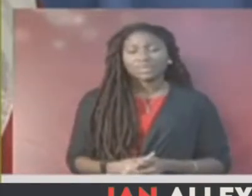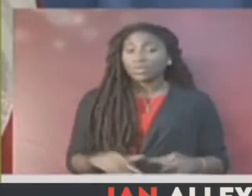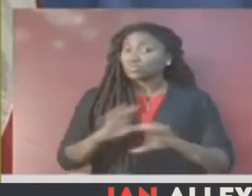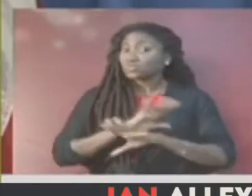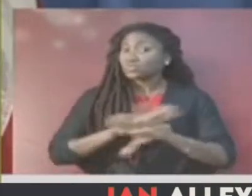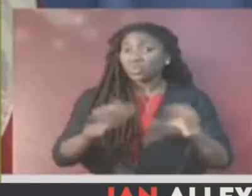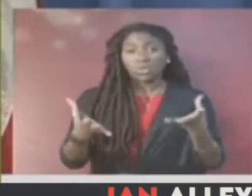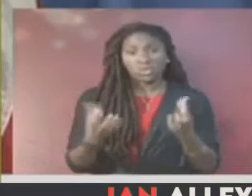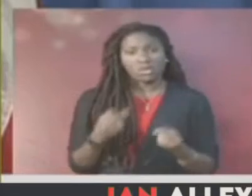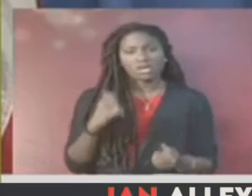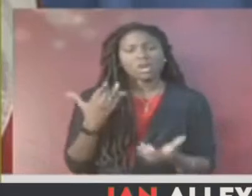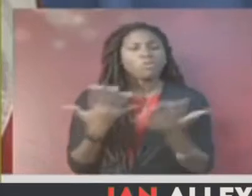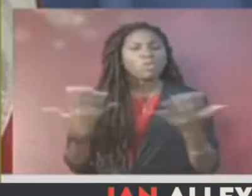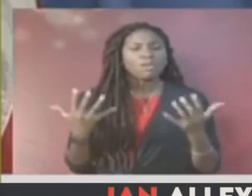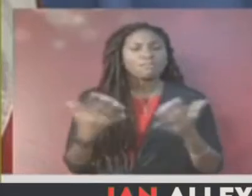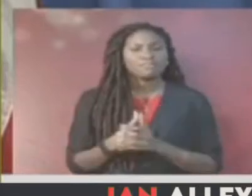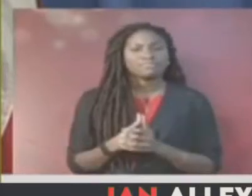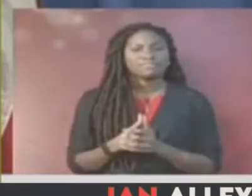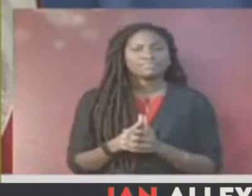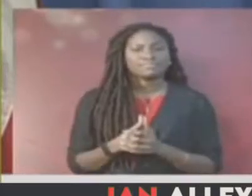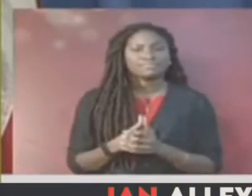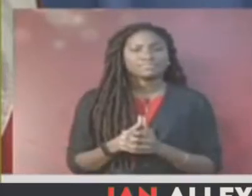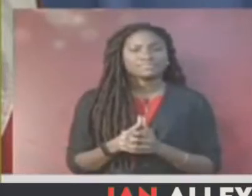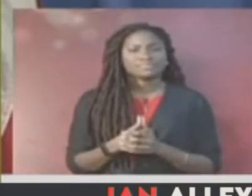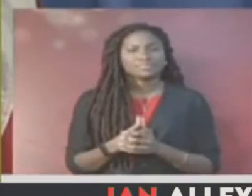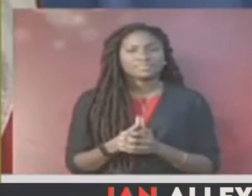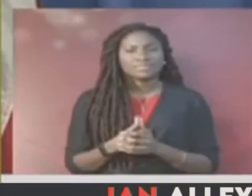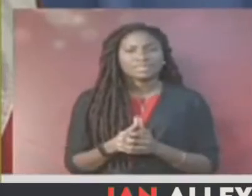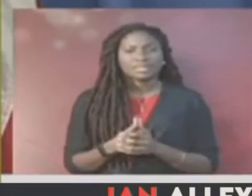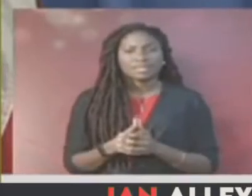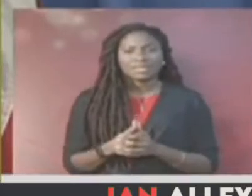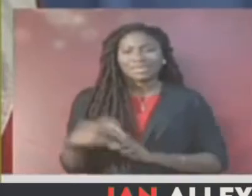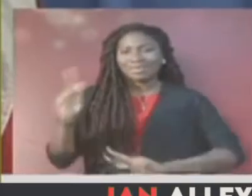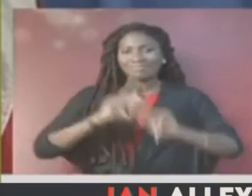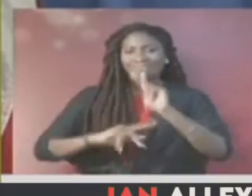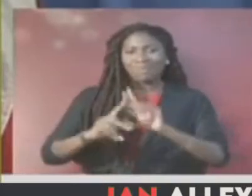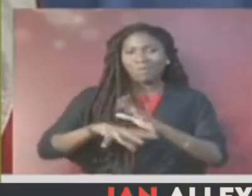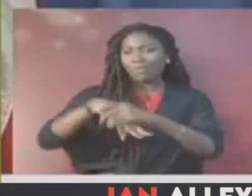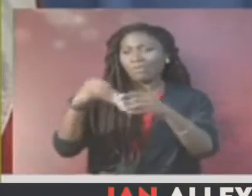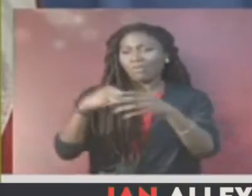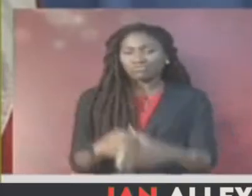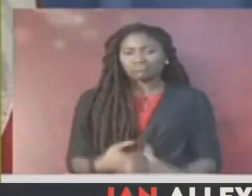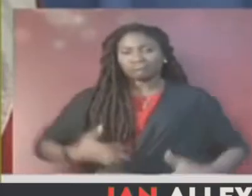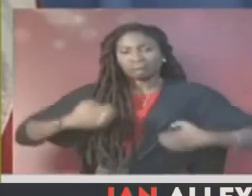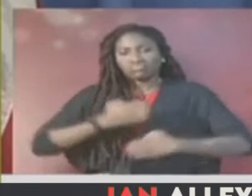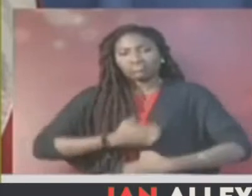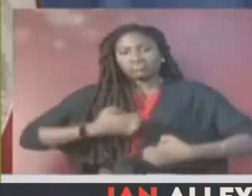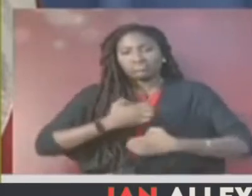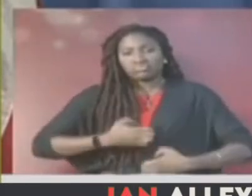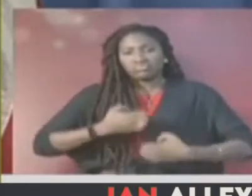need are the things that you, as I said, elective entertainment type things or